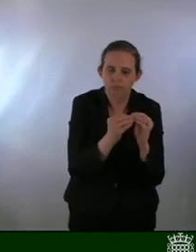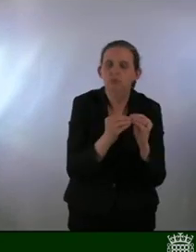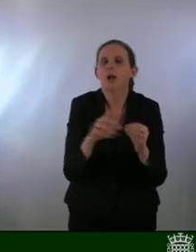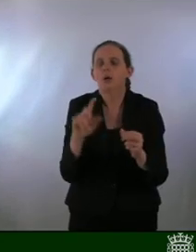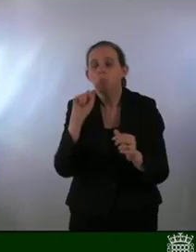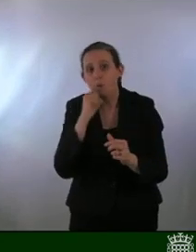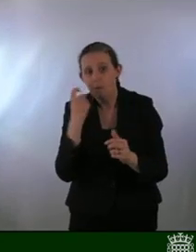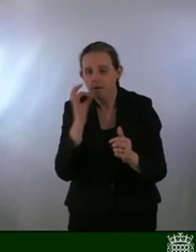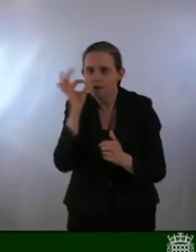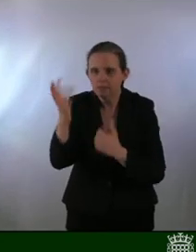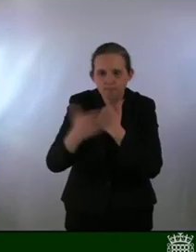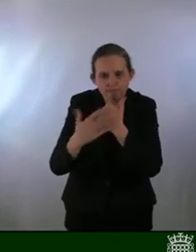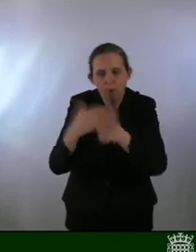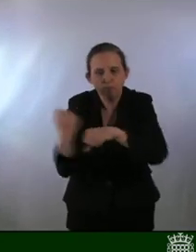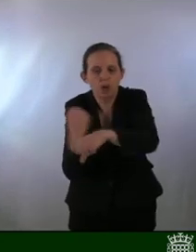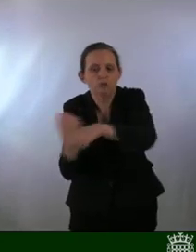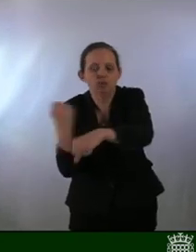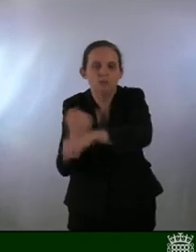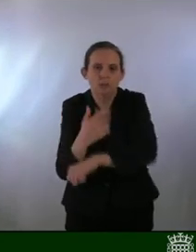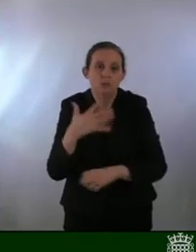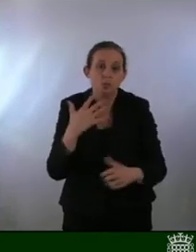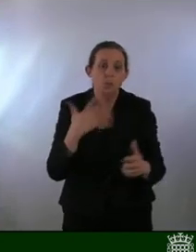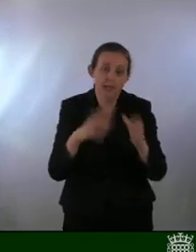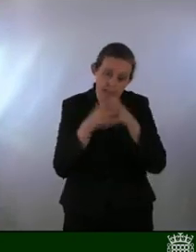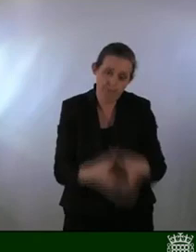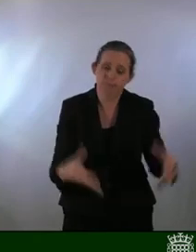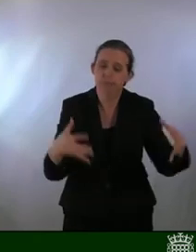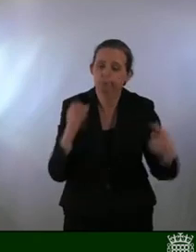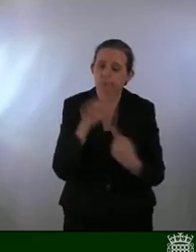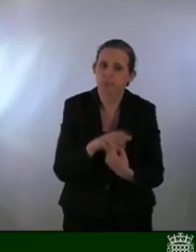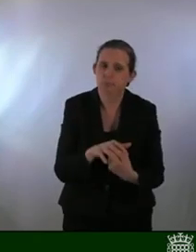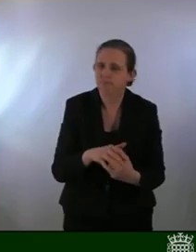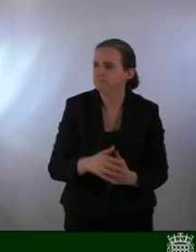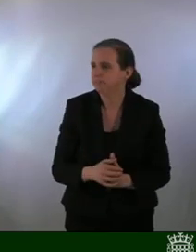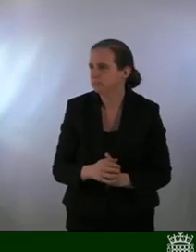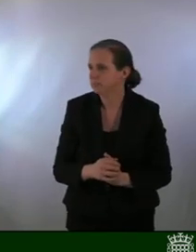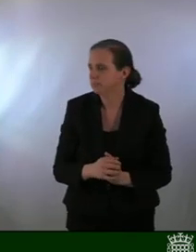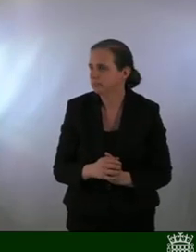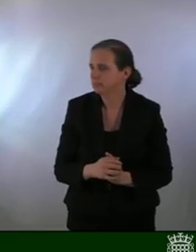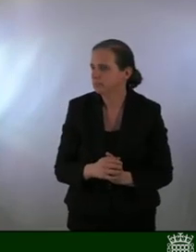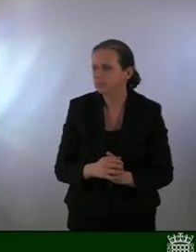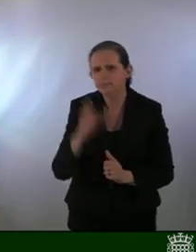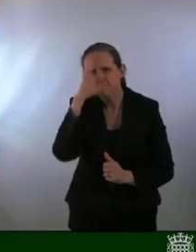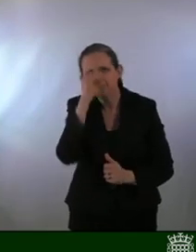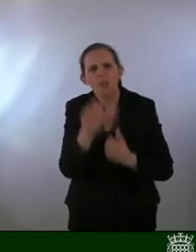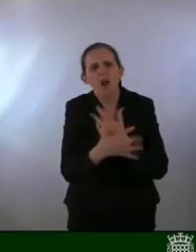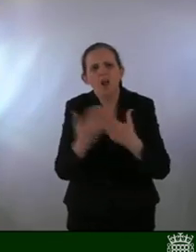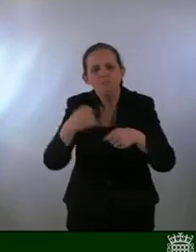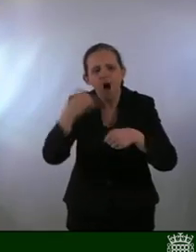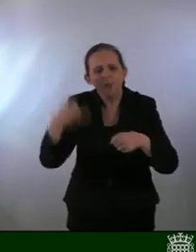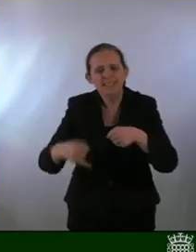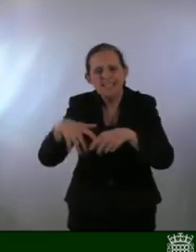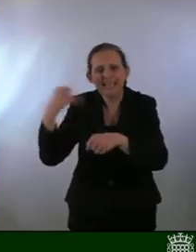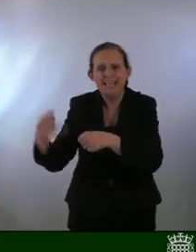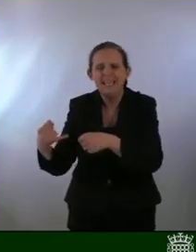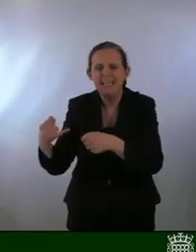enhance the production of these because it's clear that we're going to need a lot. Thank you, Mr Speaker. Many pharmacies across the country refuse to take prescription